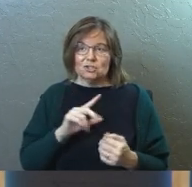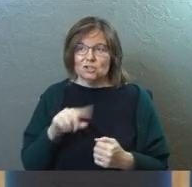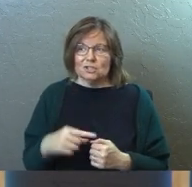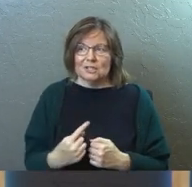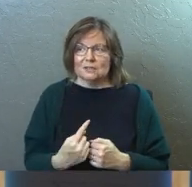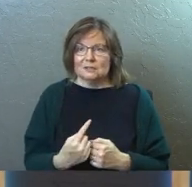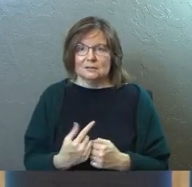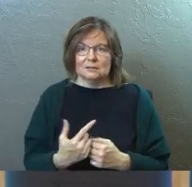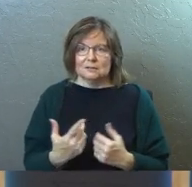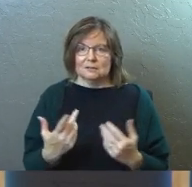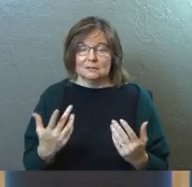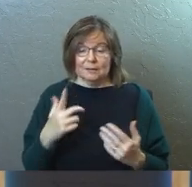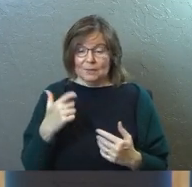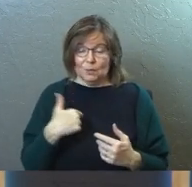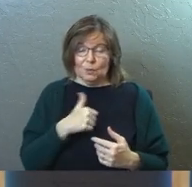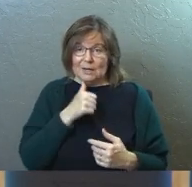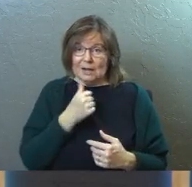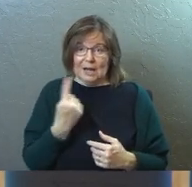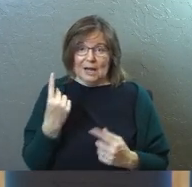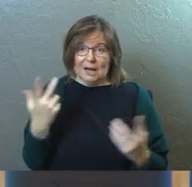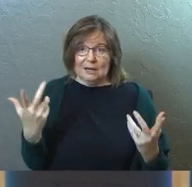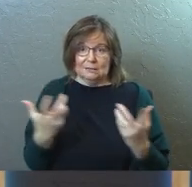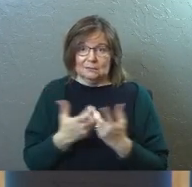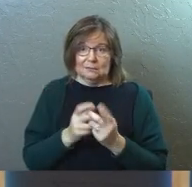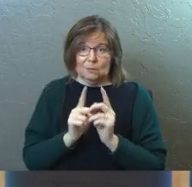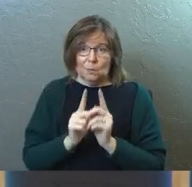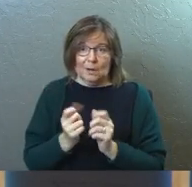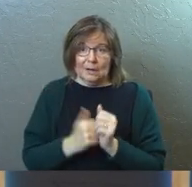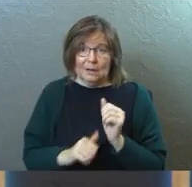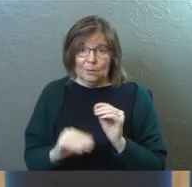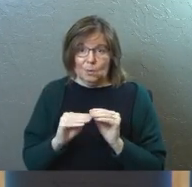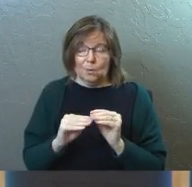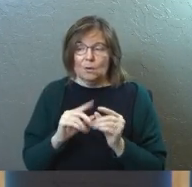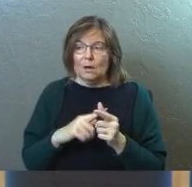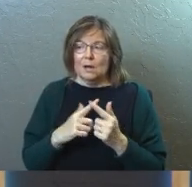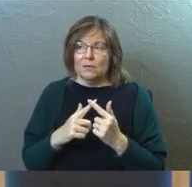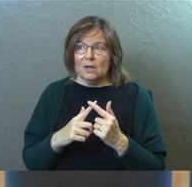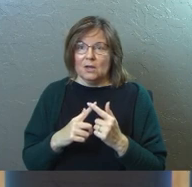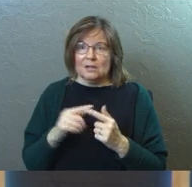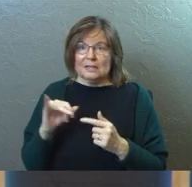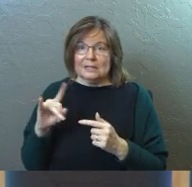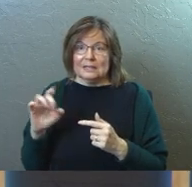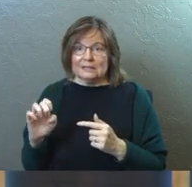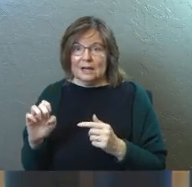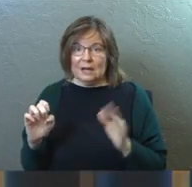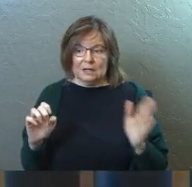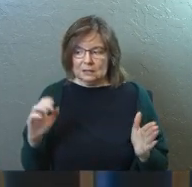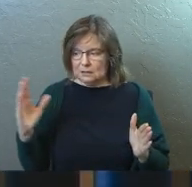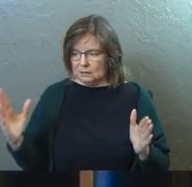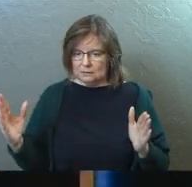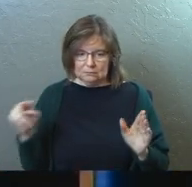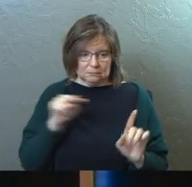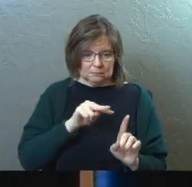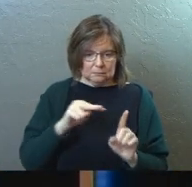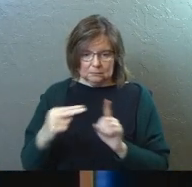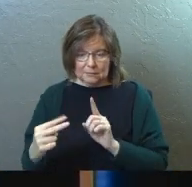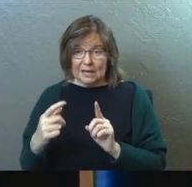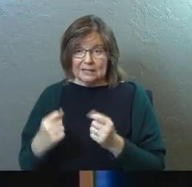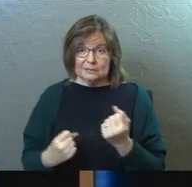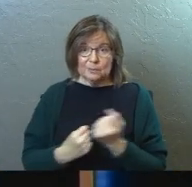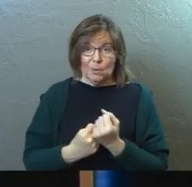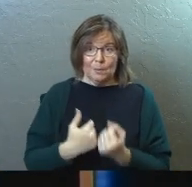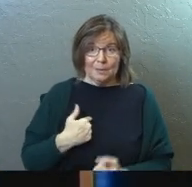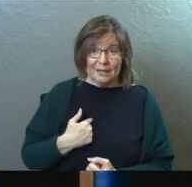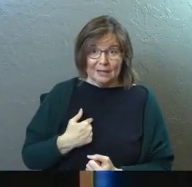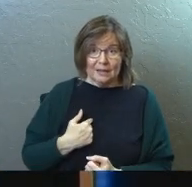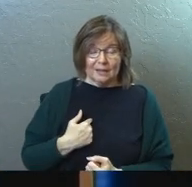just because we're not one anymore. And there's a side and then there's another side and I needed them to side with